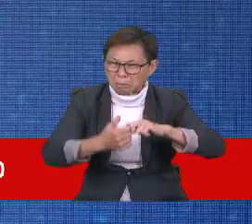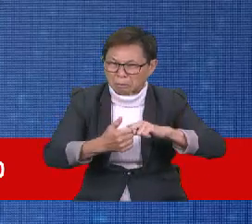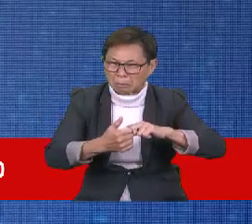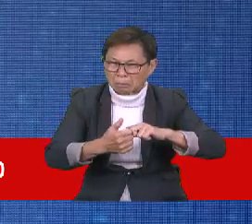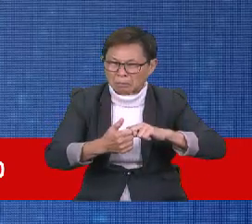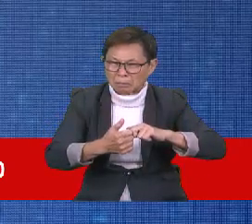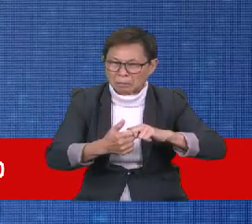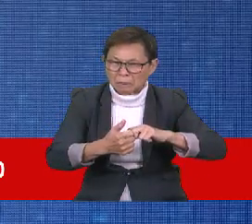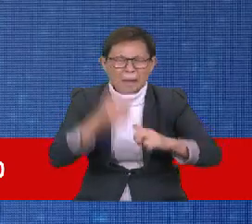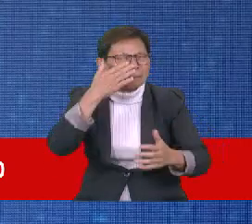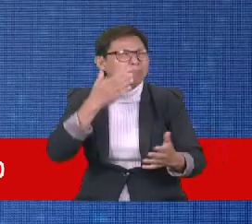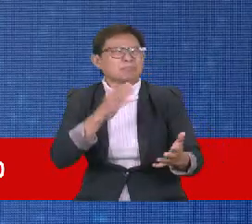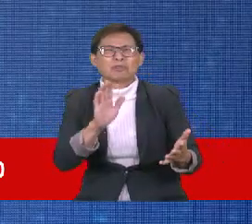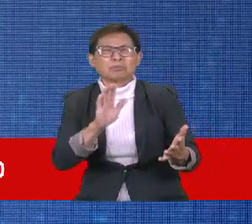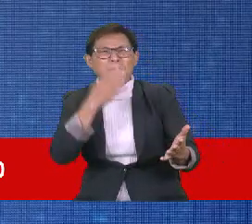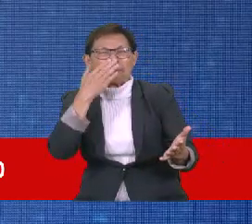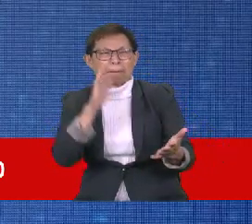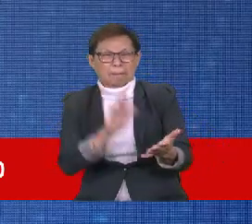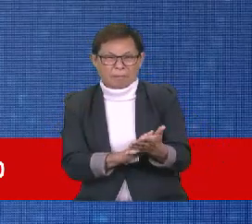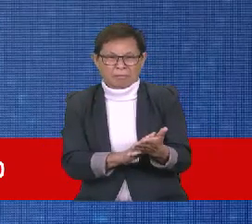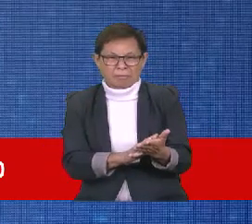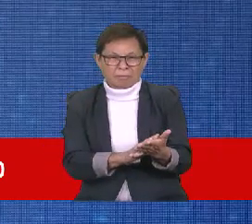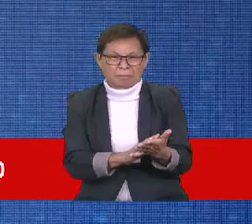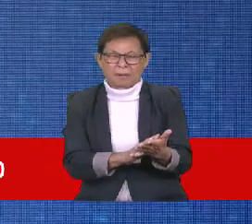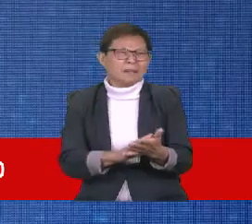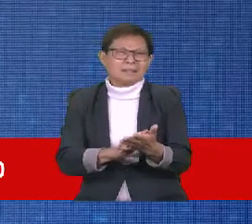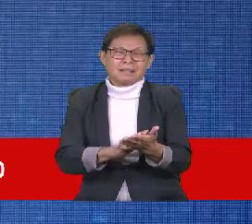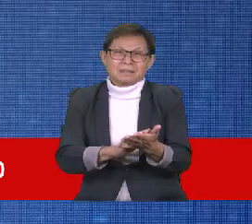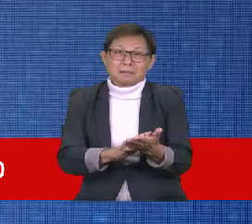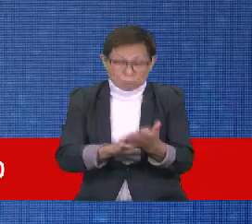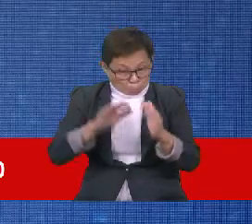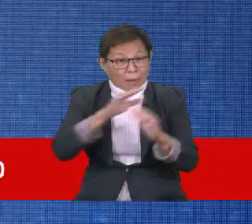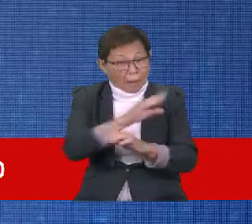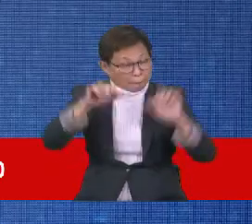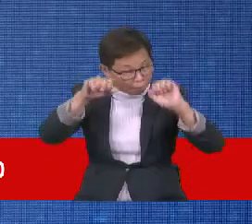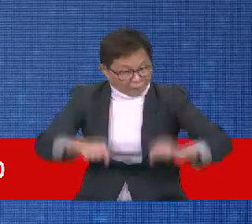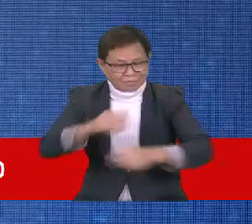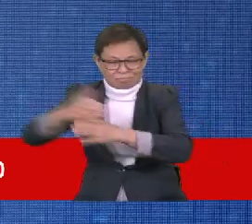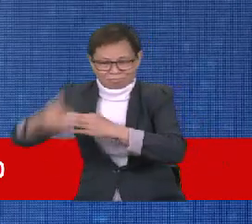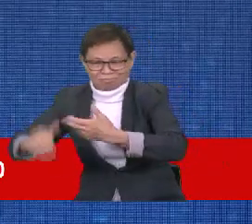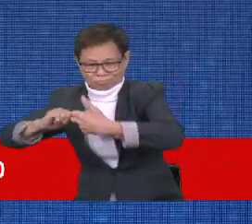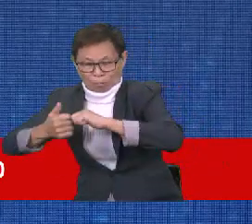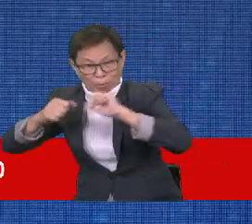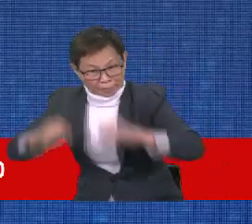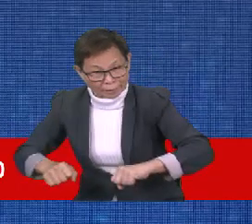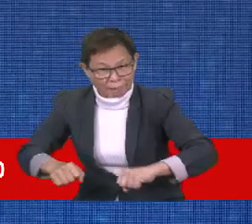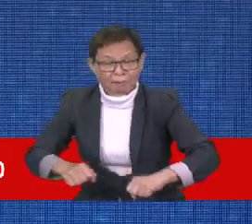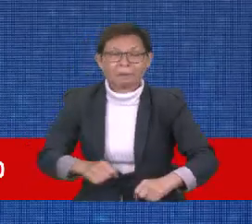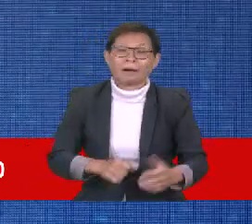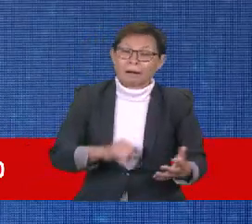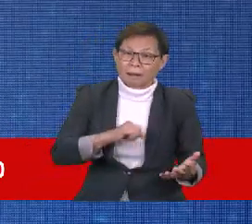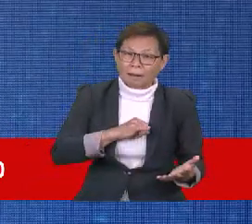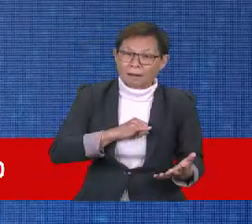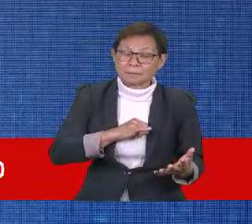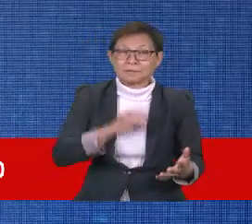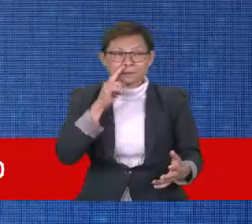that contentious in the sense that it could not be resolved. I've seen and talked to